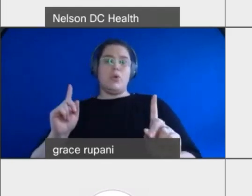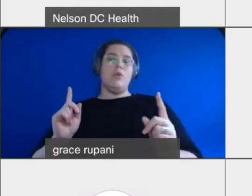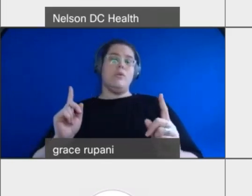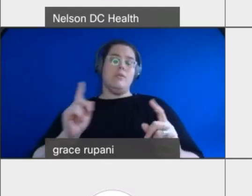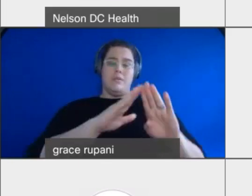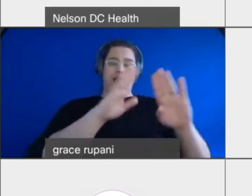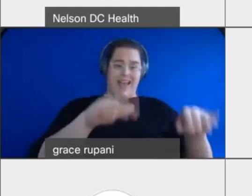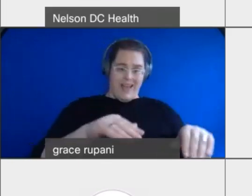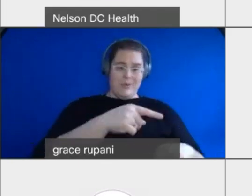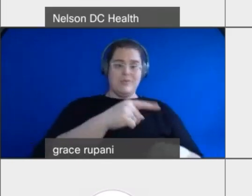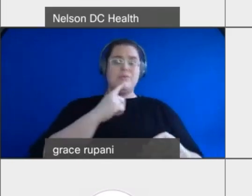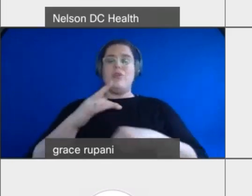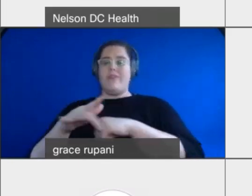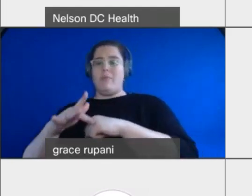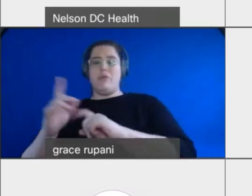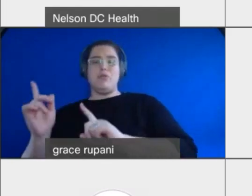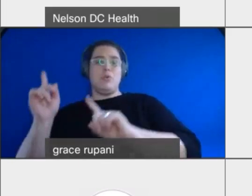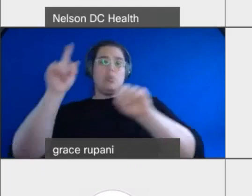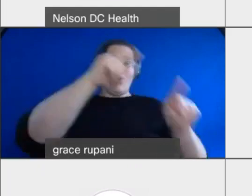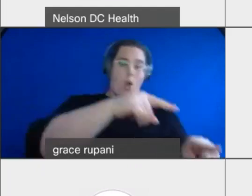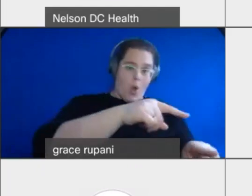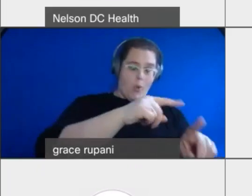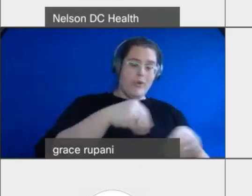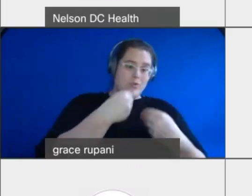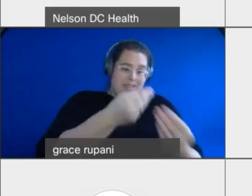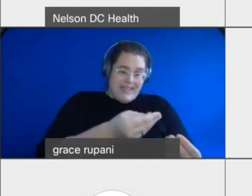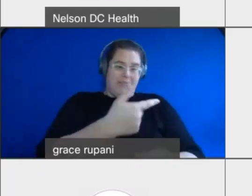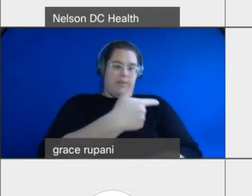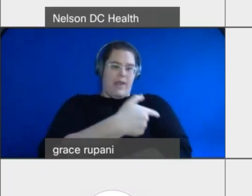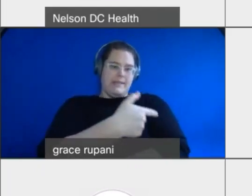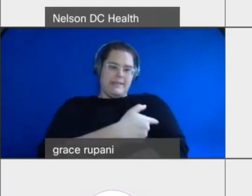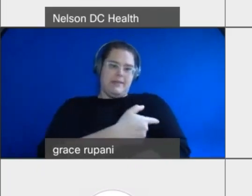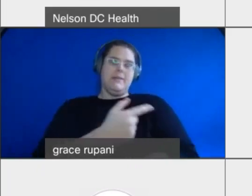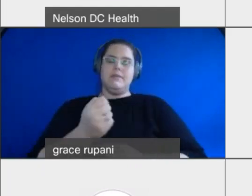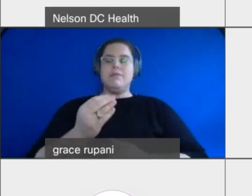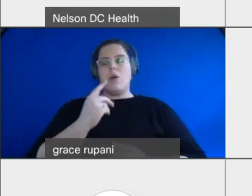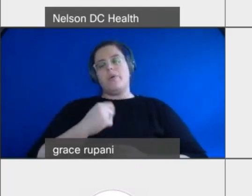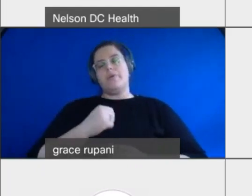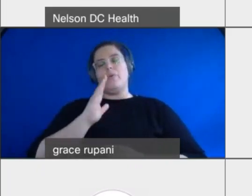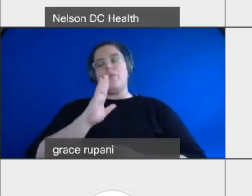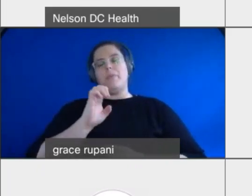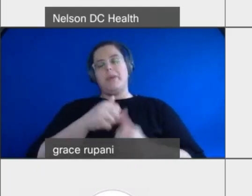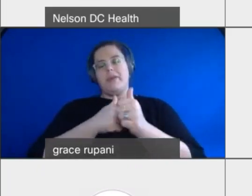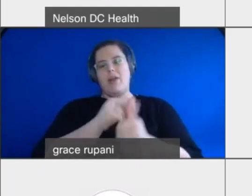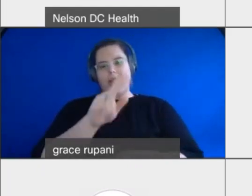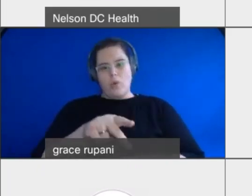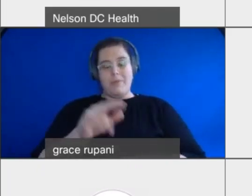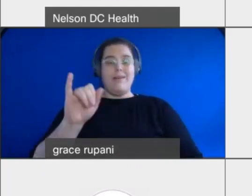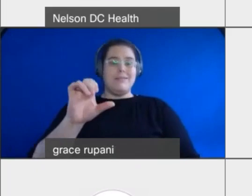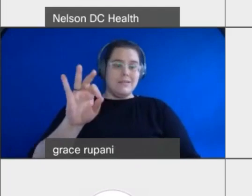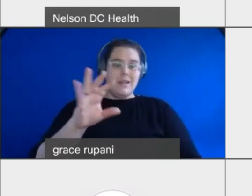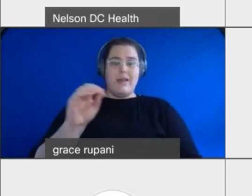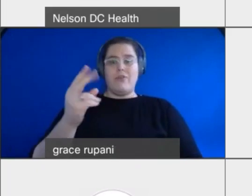so we will be following up as we roll out, for example, with intermediate care facility and